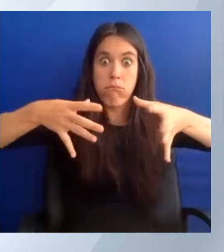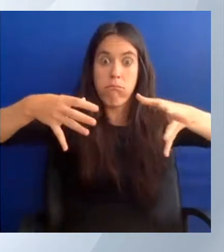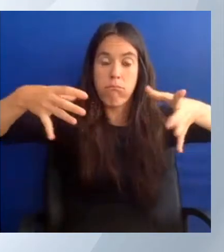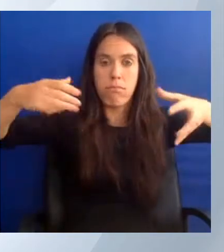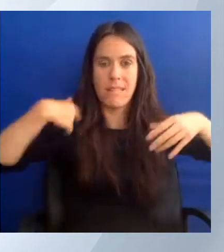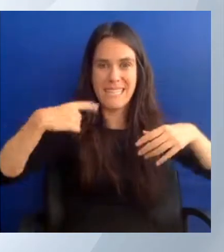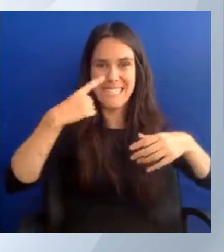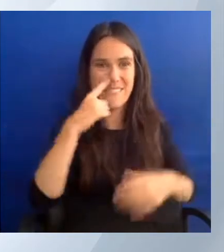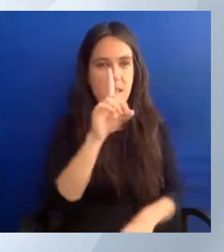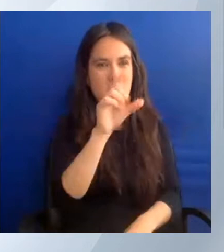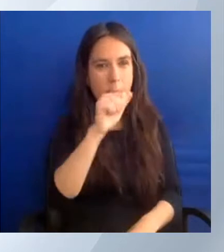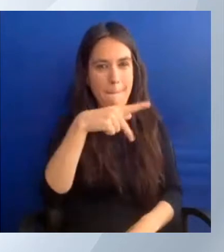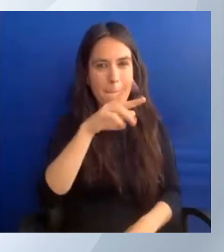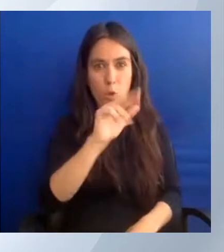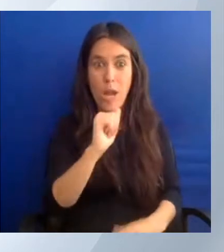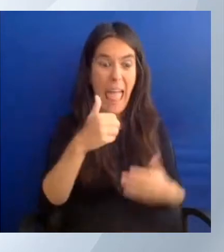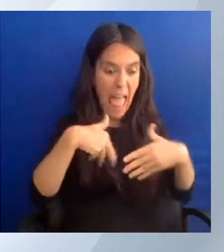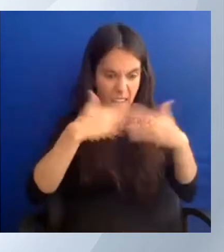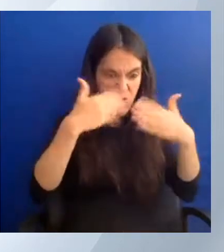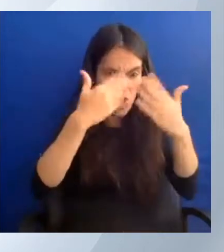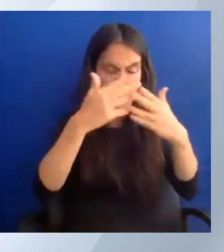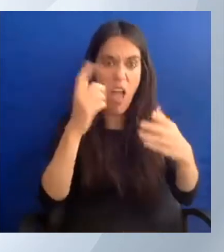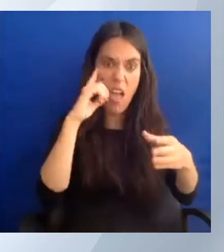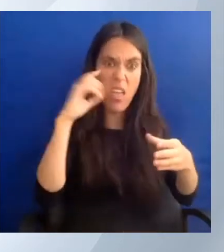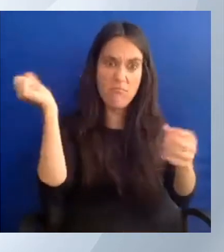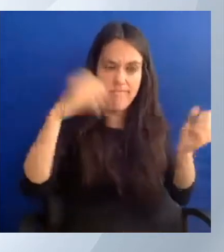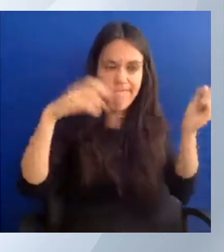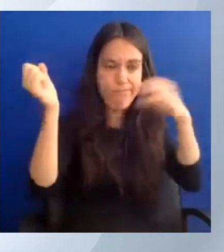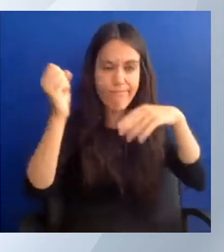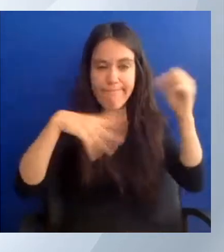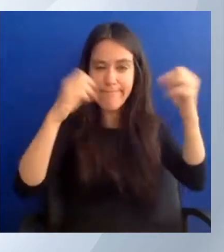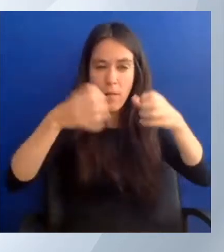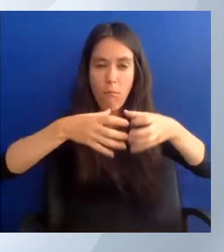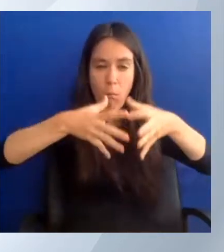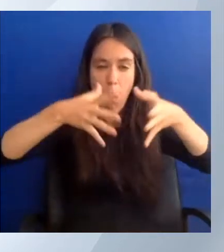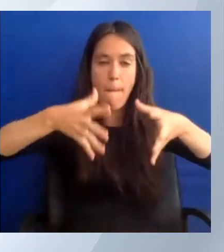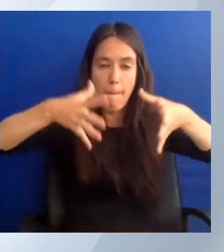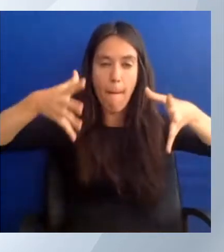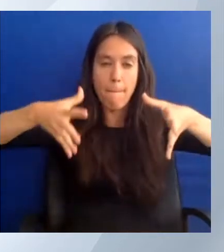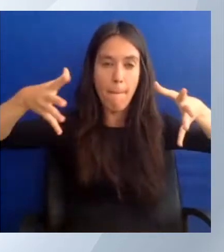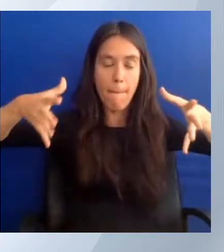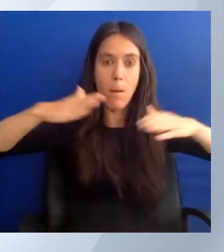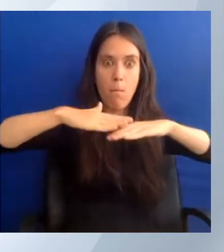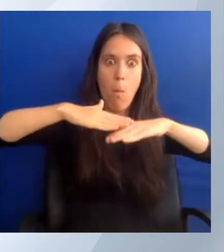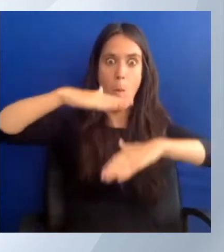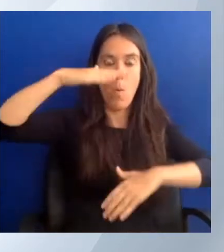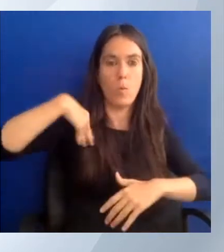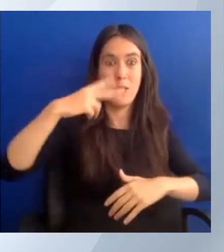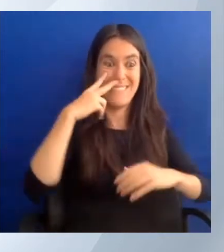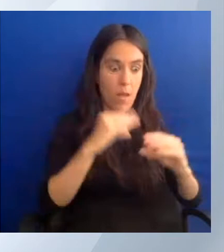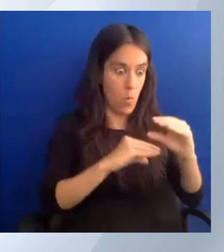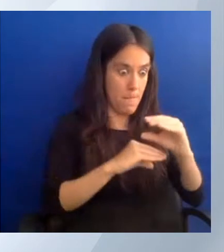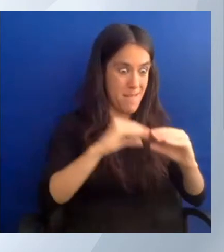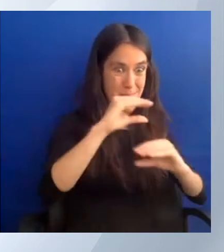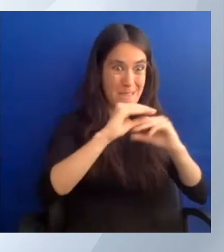Dapr, you can see that with each release, we are increasing the number of components for a given building block.